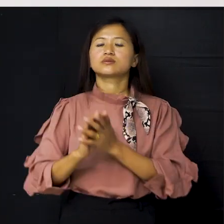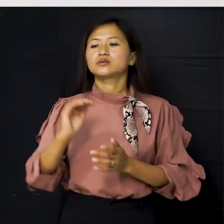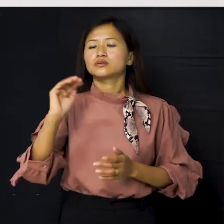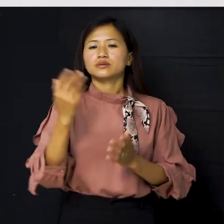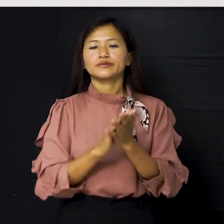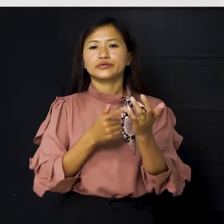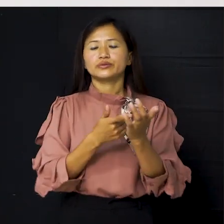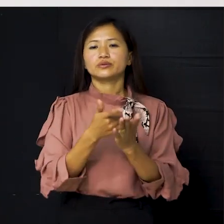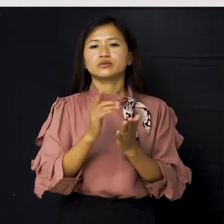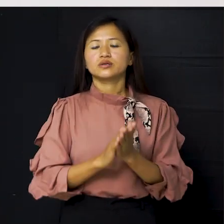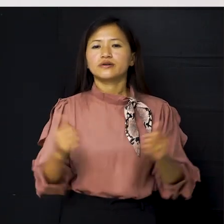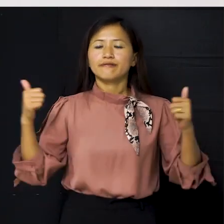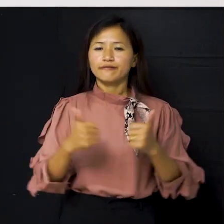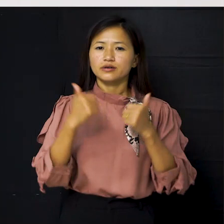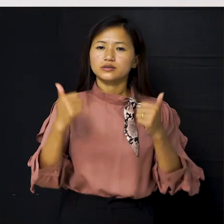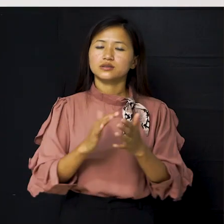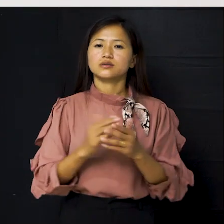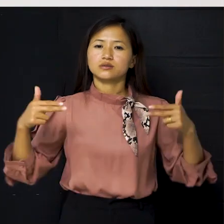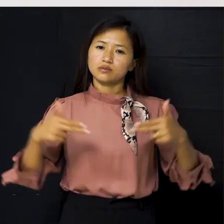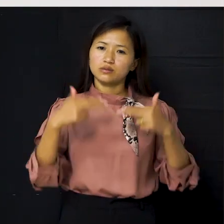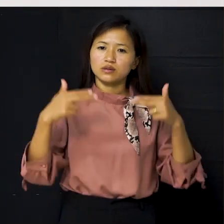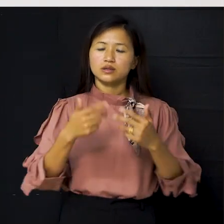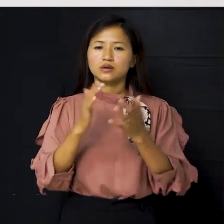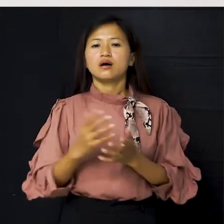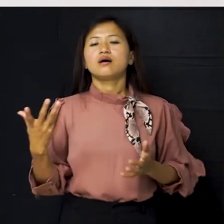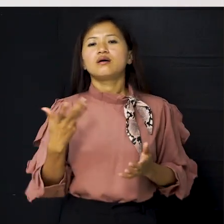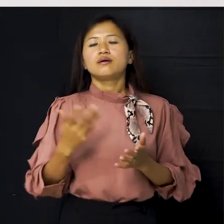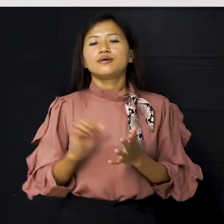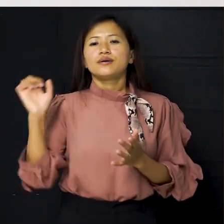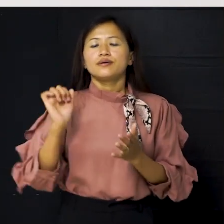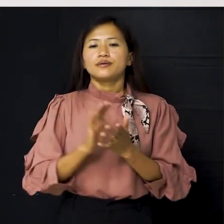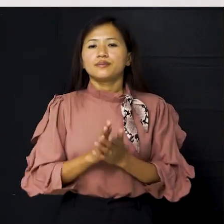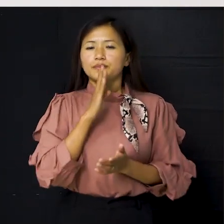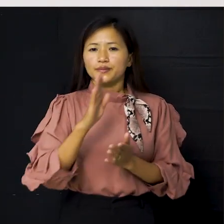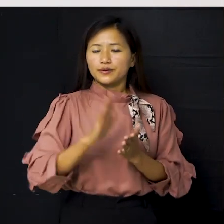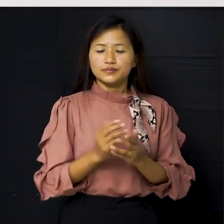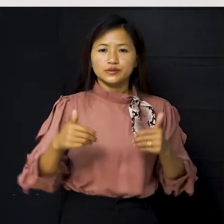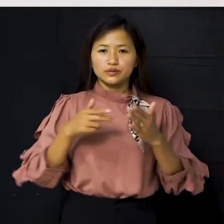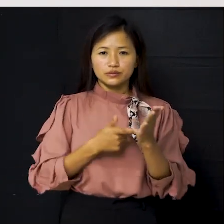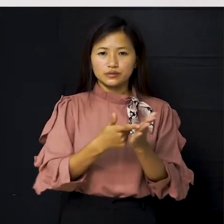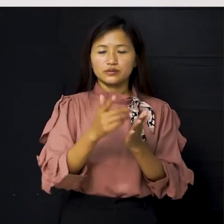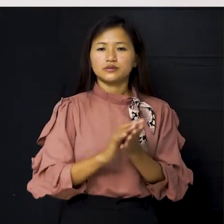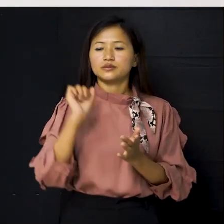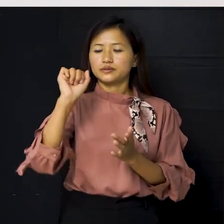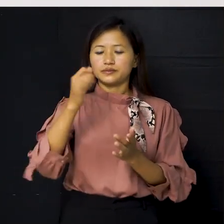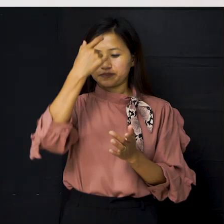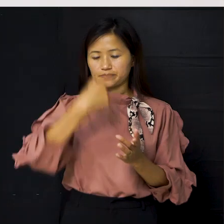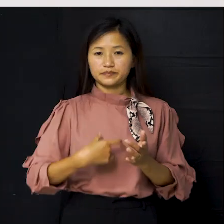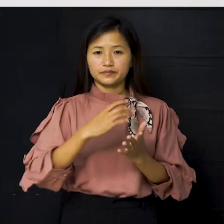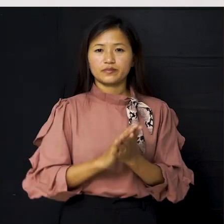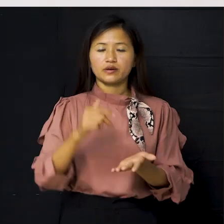the rulers in fighting the war, and however, he became the ruler himself, and then